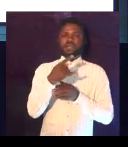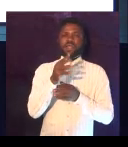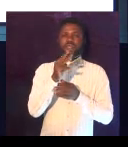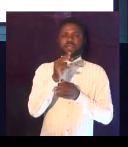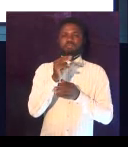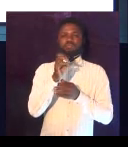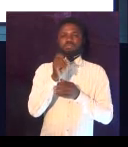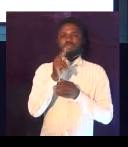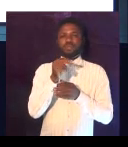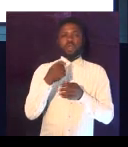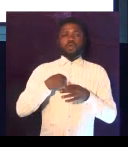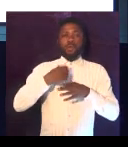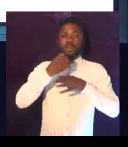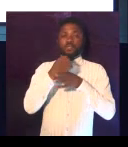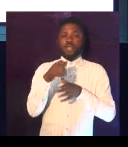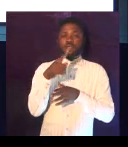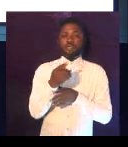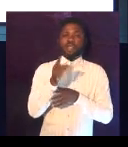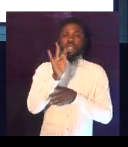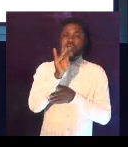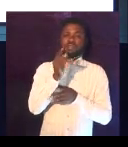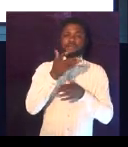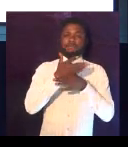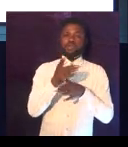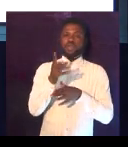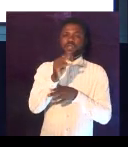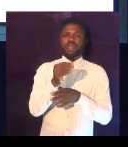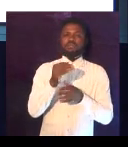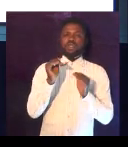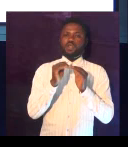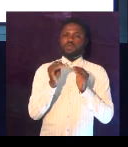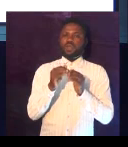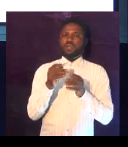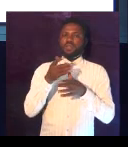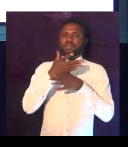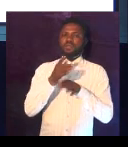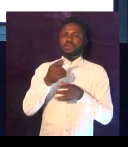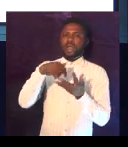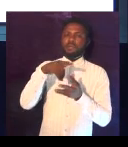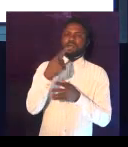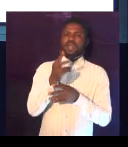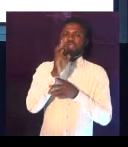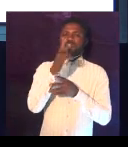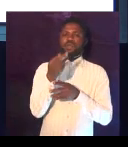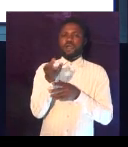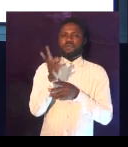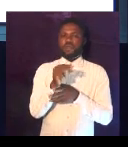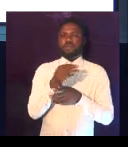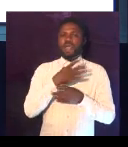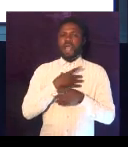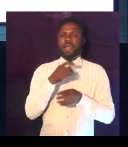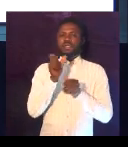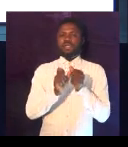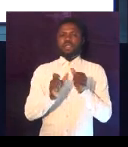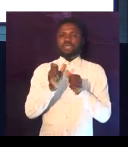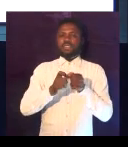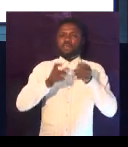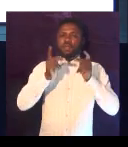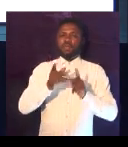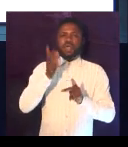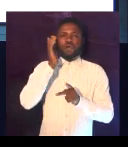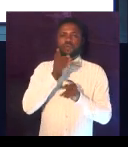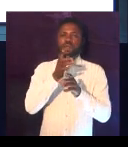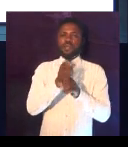by finding the mean. So we share this 18 between them equally. So we divide this 18 among the 3 of them equally, and